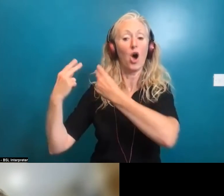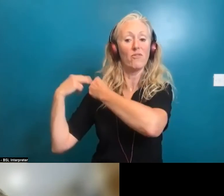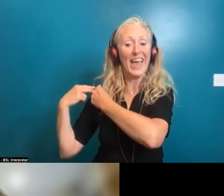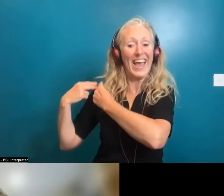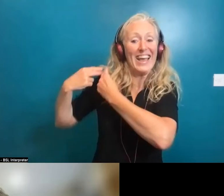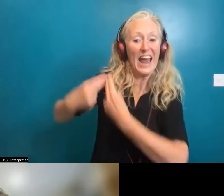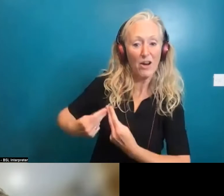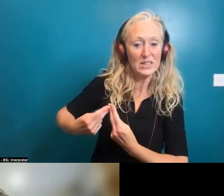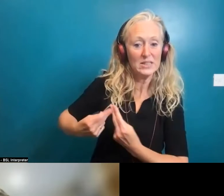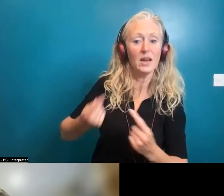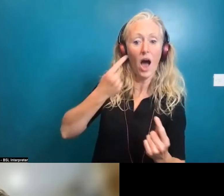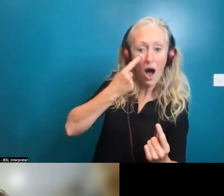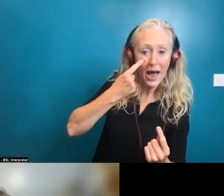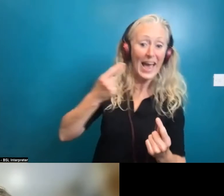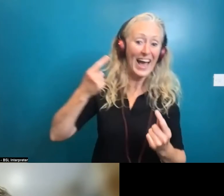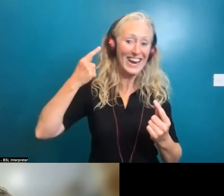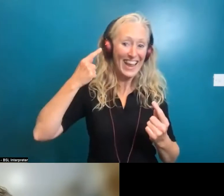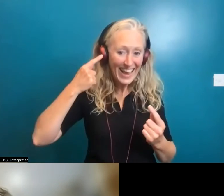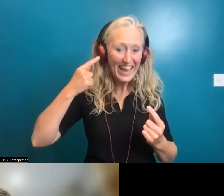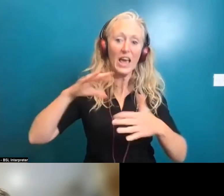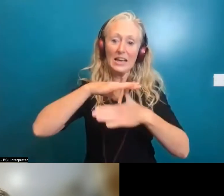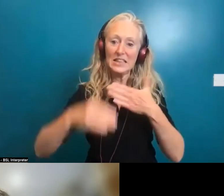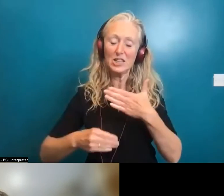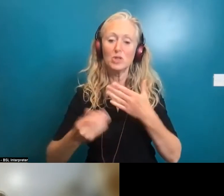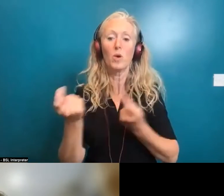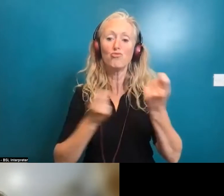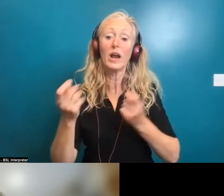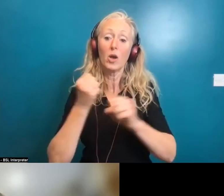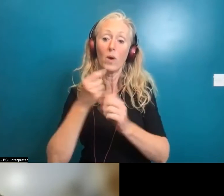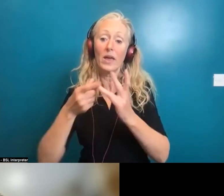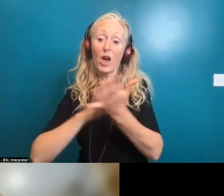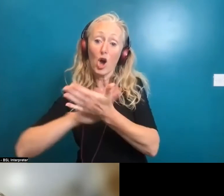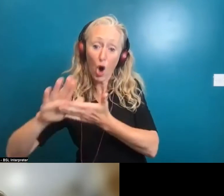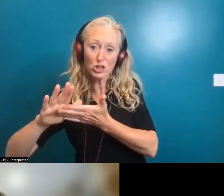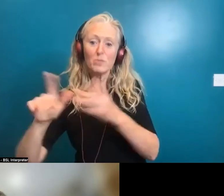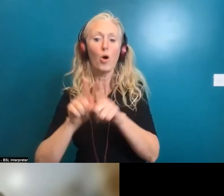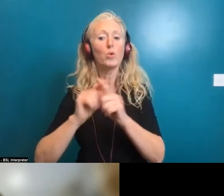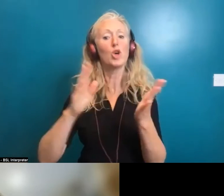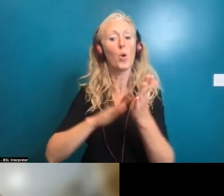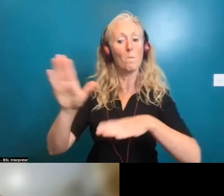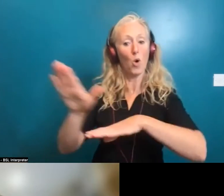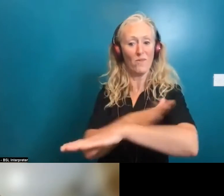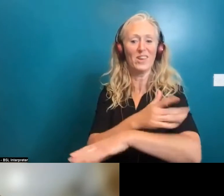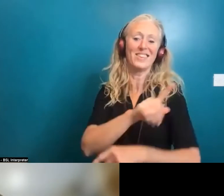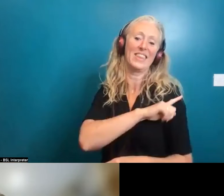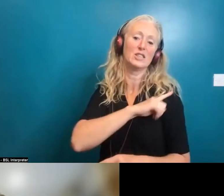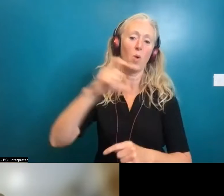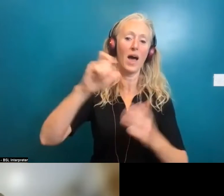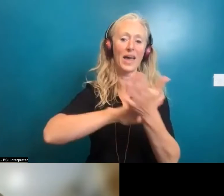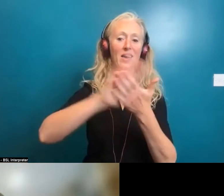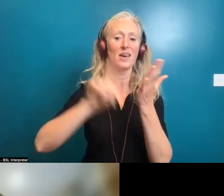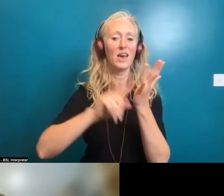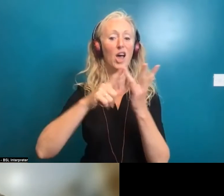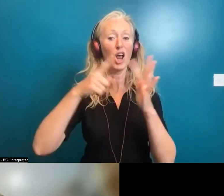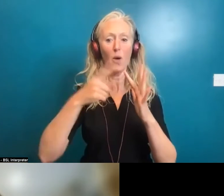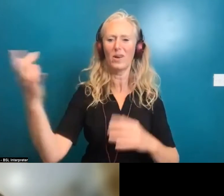run between Great Ormond Street Hospital and Moorfields. And it's for that reason that Chloe's asked me to explain a little bit about what